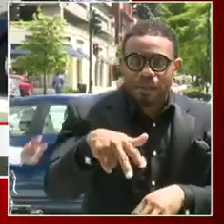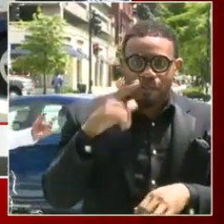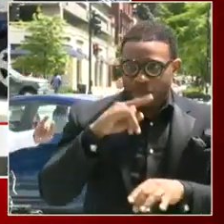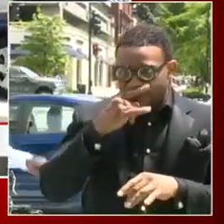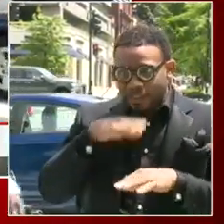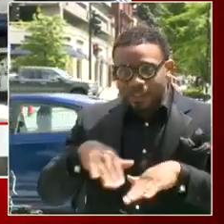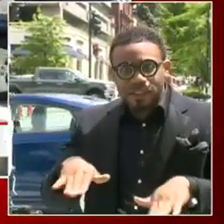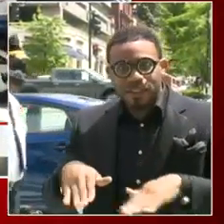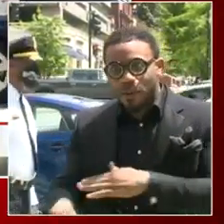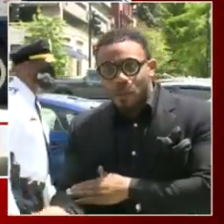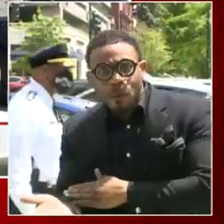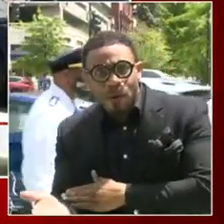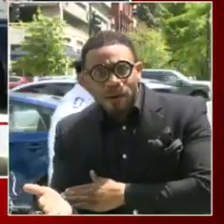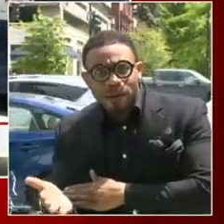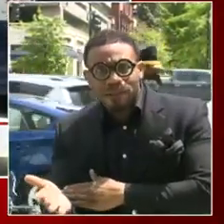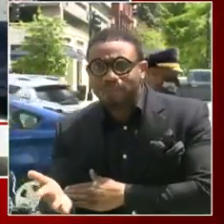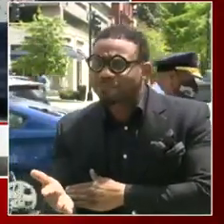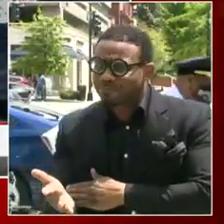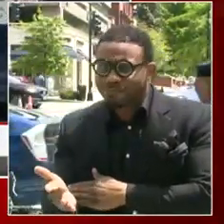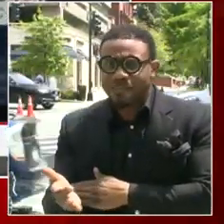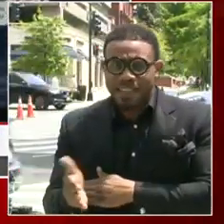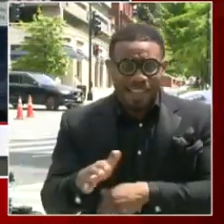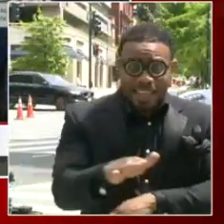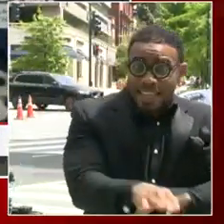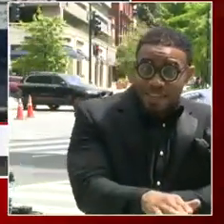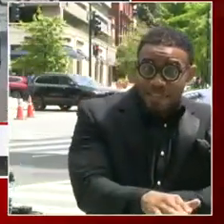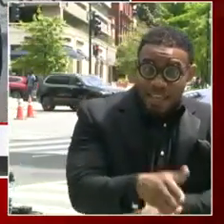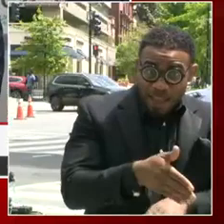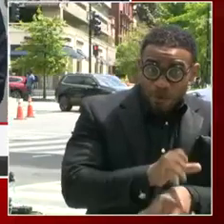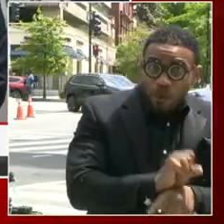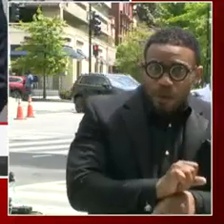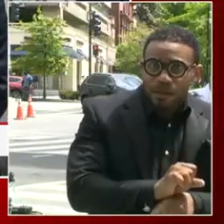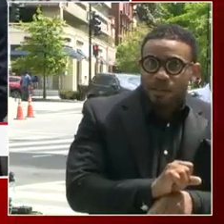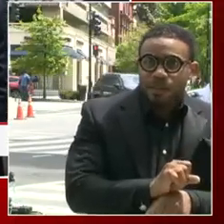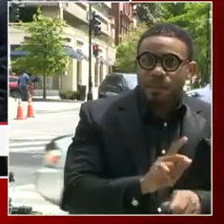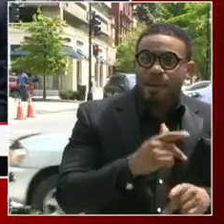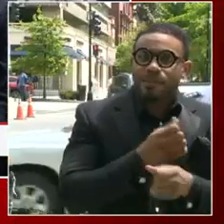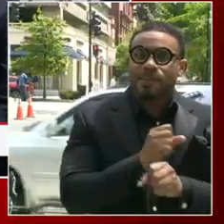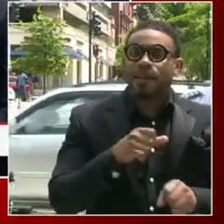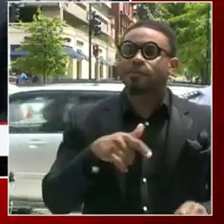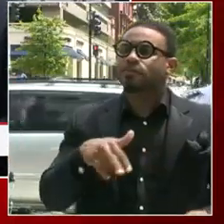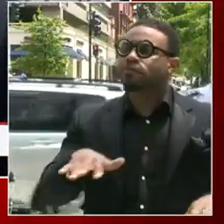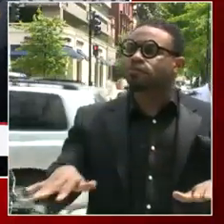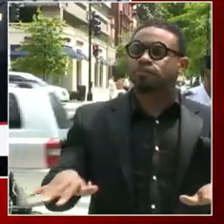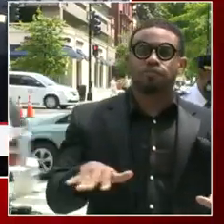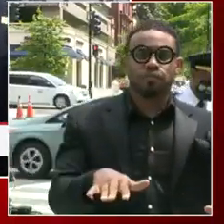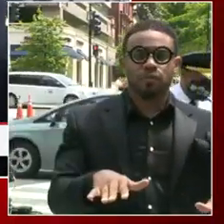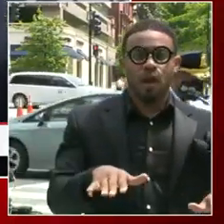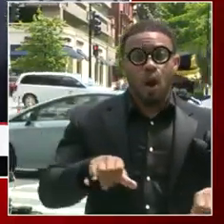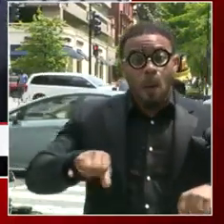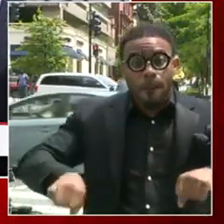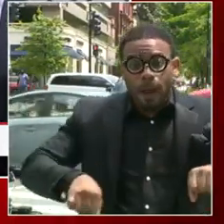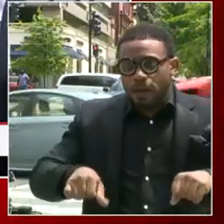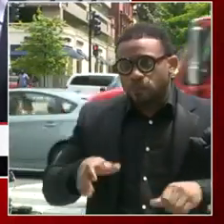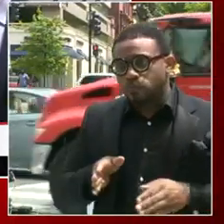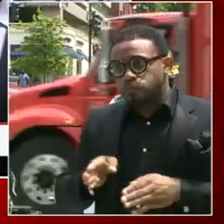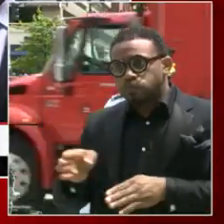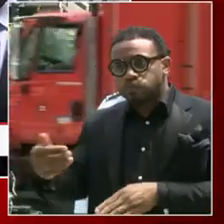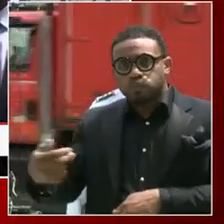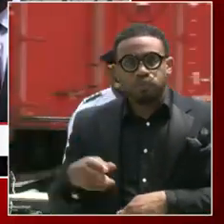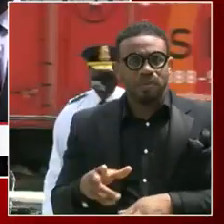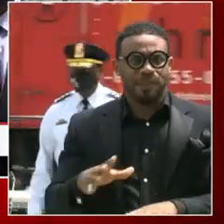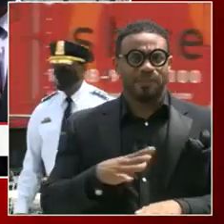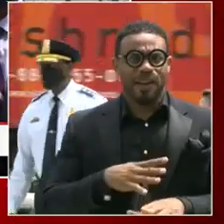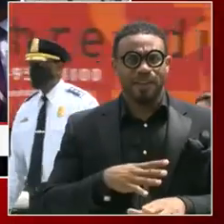evening so that they have a safety guard. And today the mayor will speak